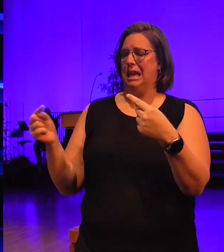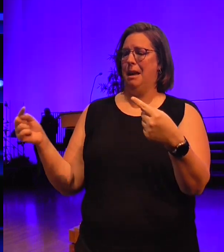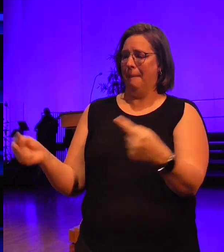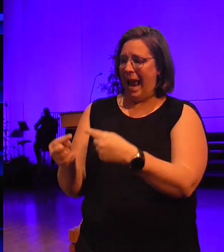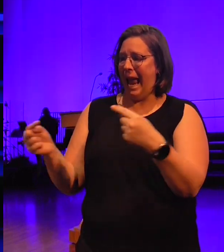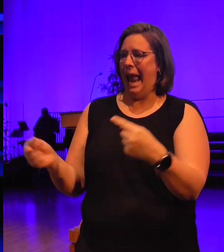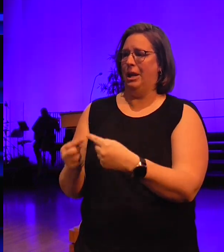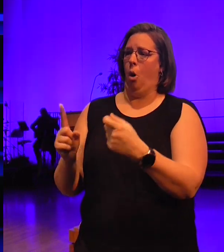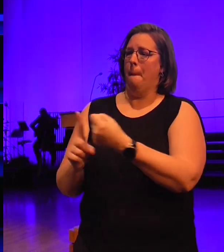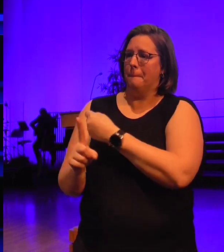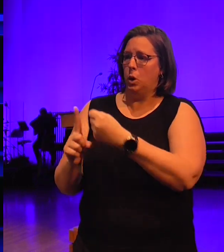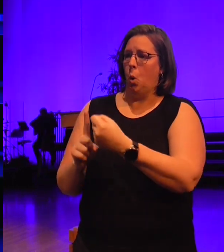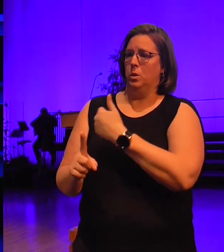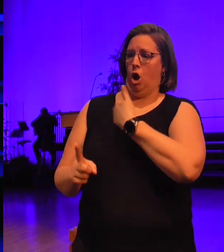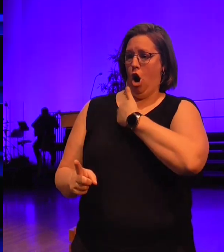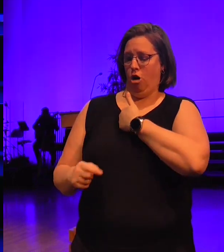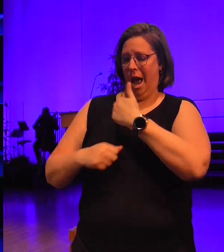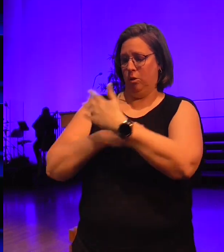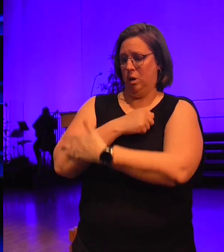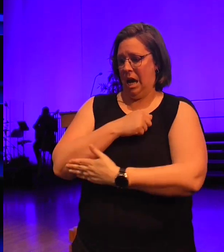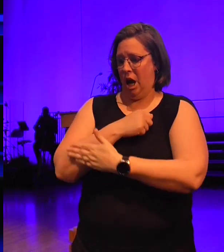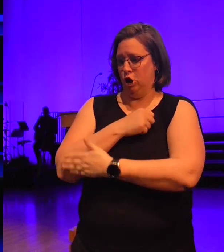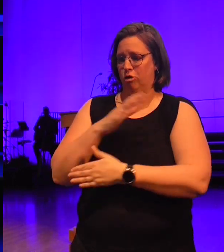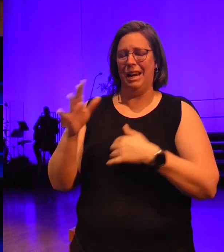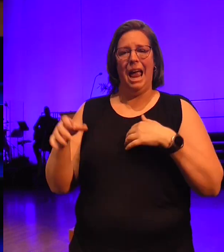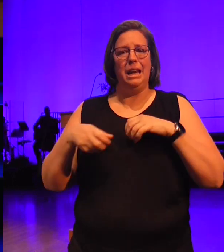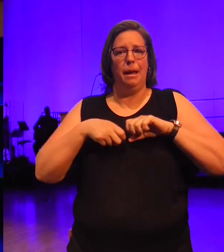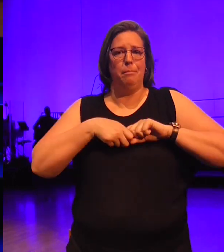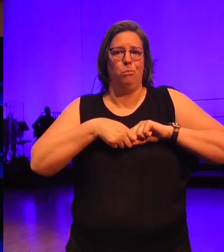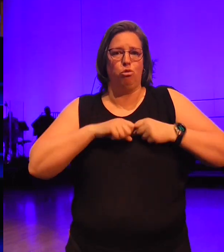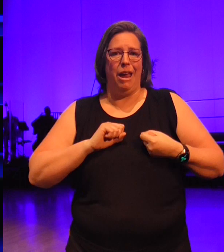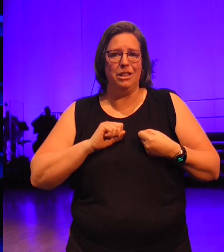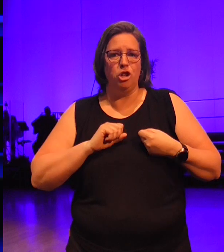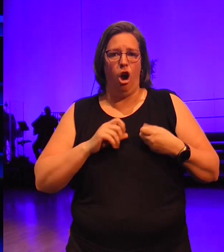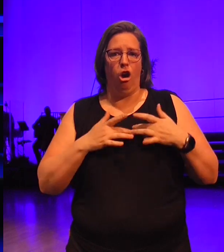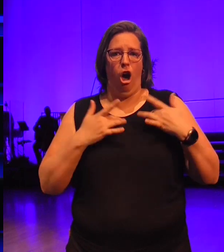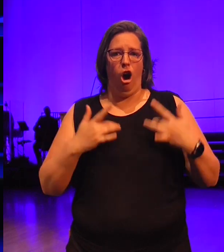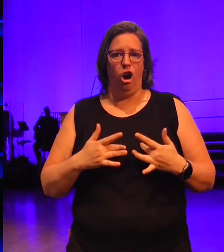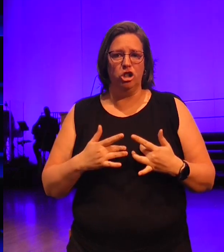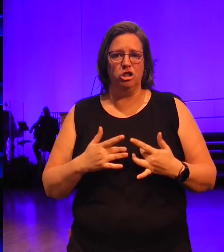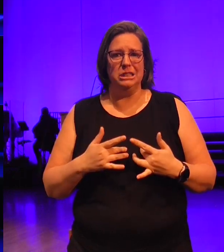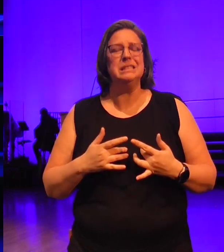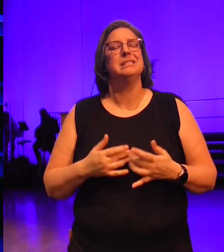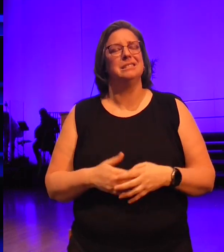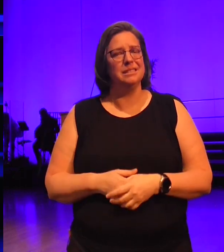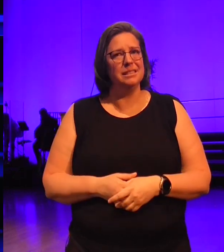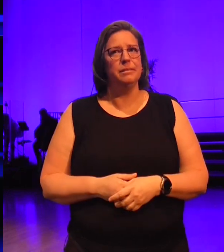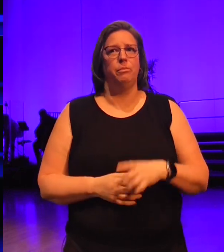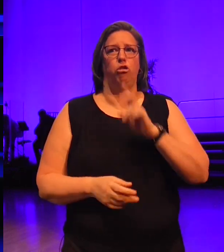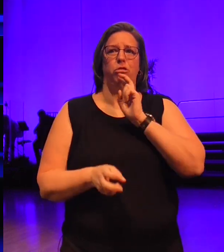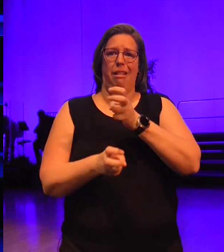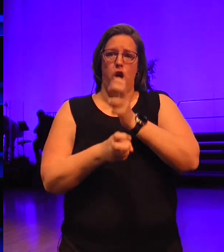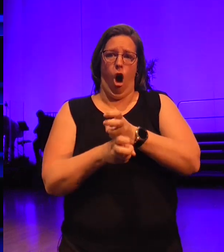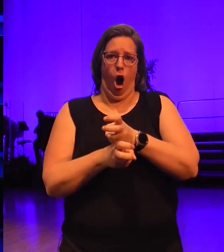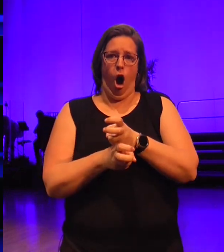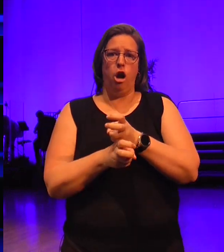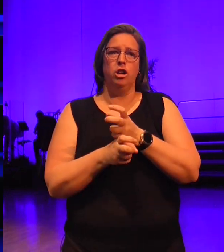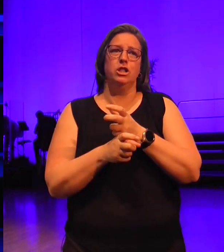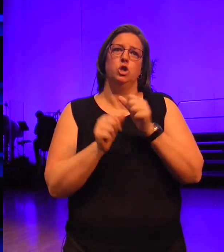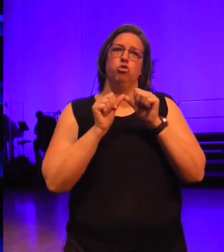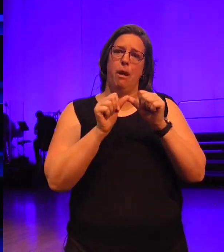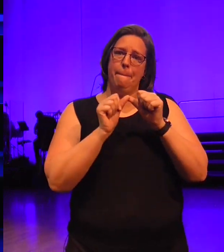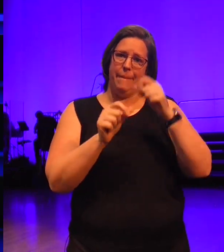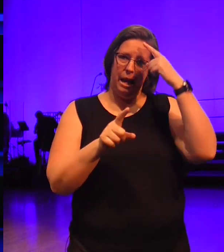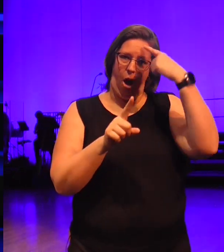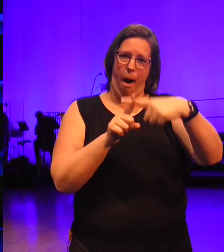in our own country, and it all breaks our hearts. And it's very hard to remain optimistic when we